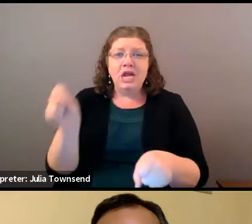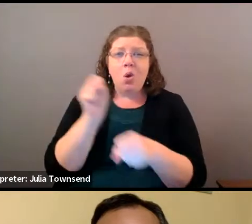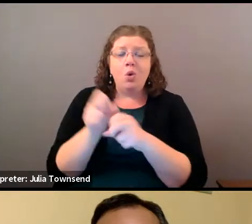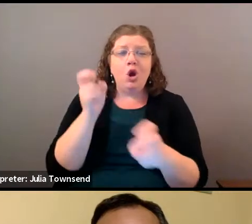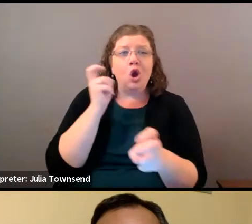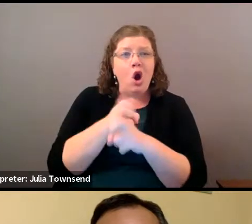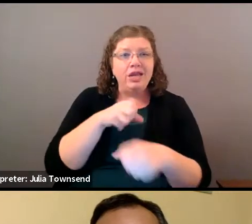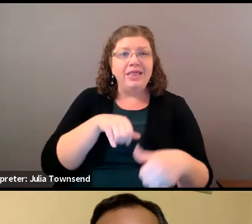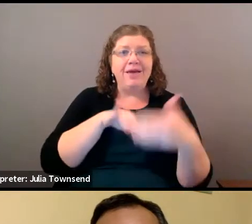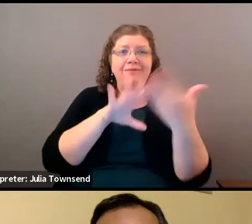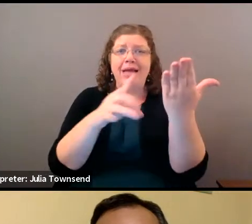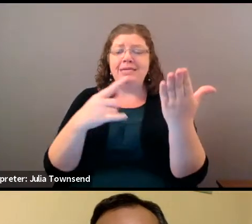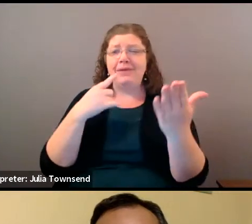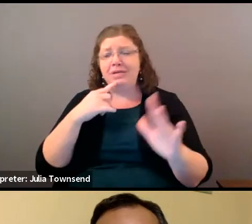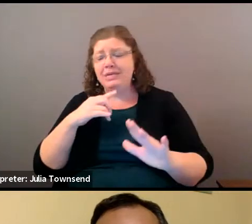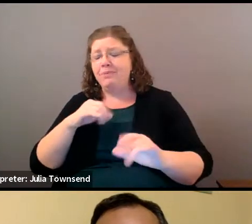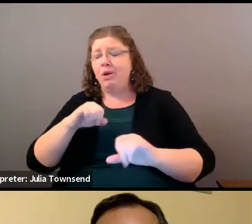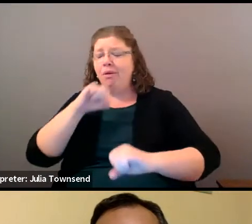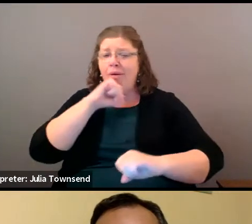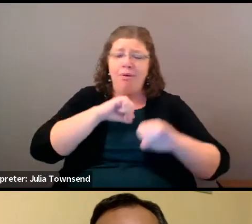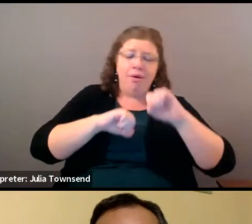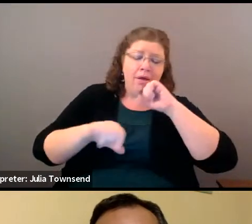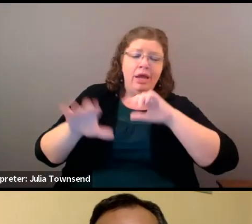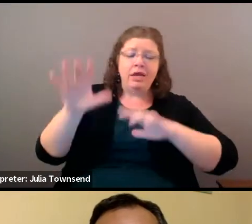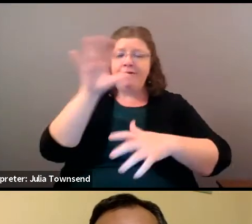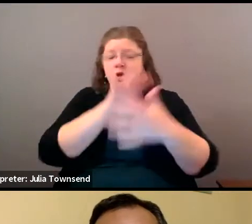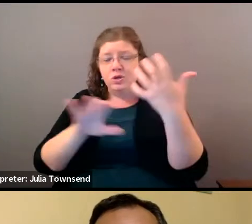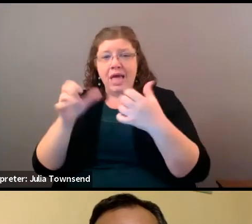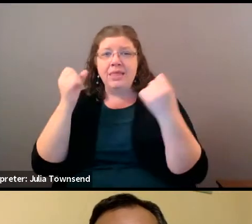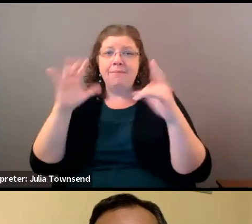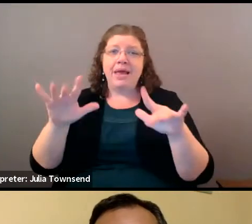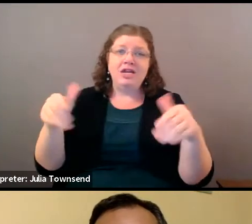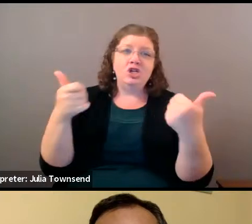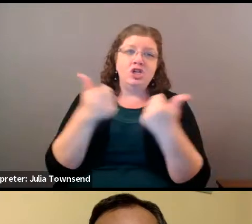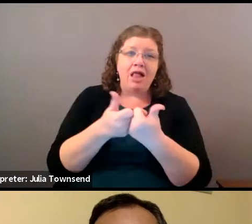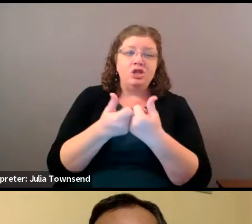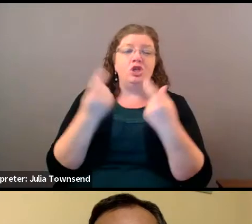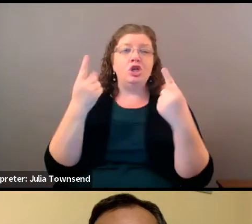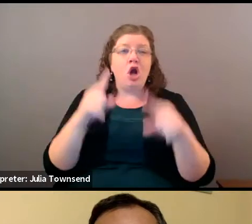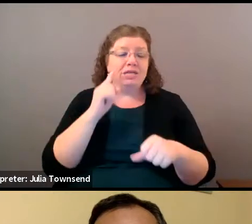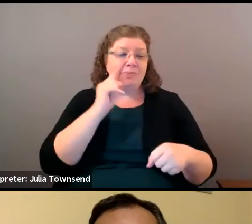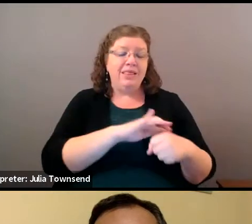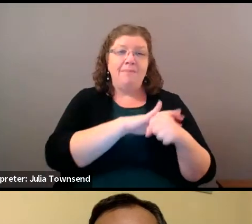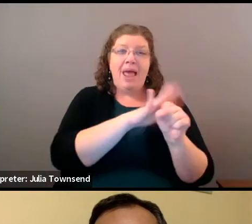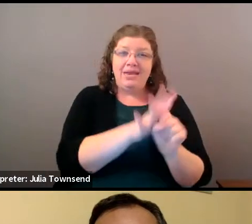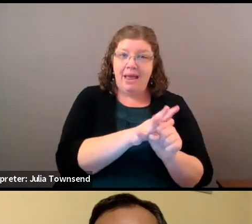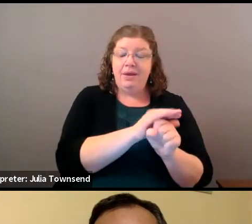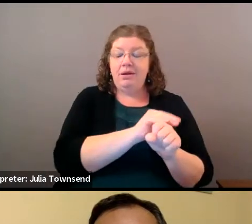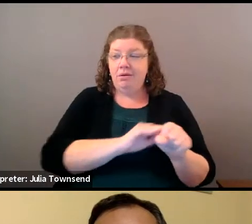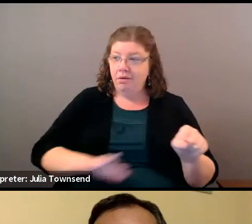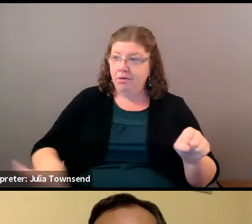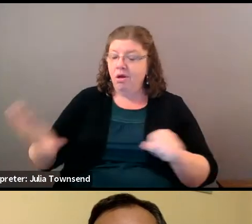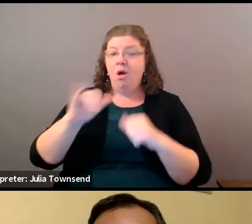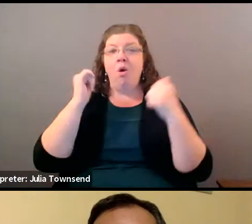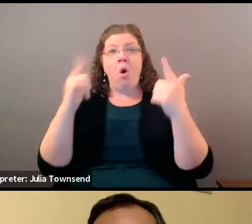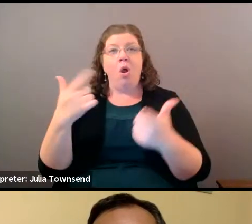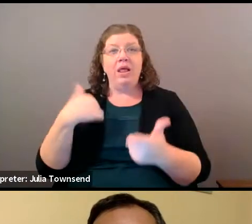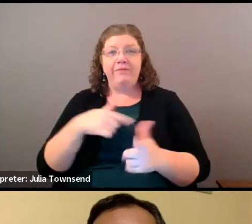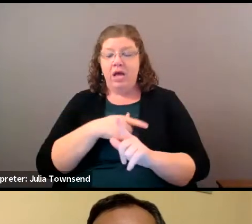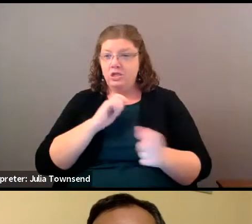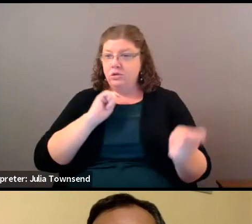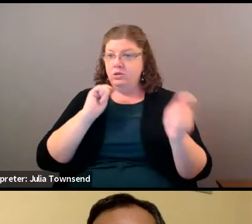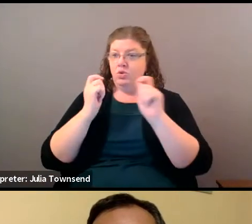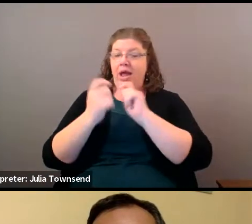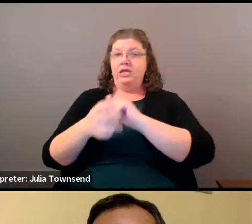of disappointment and confusion and the many challenges that were caused by the pandemic. All of us are transitioning in June